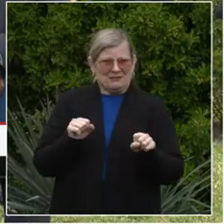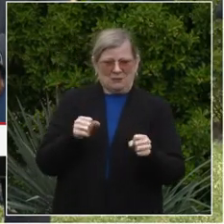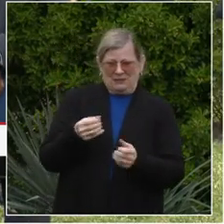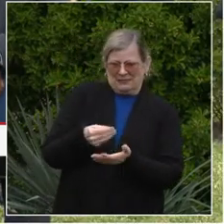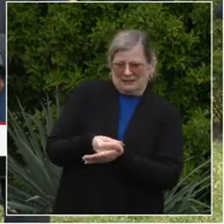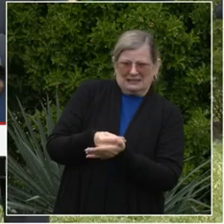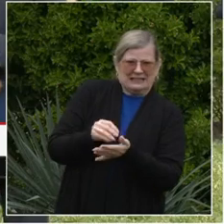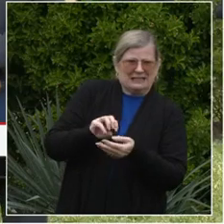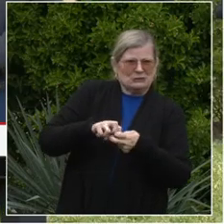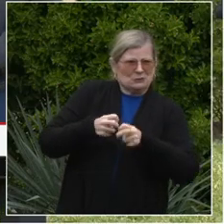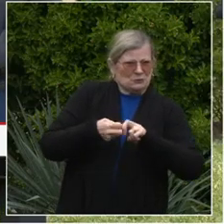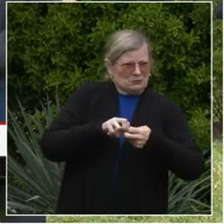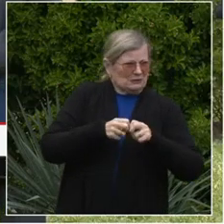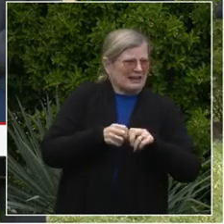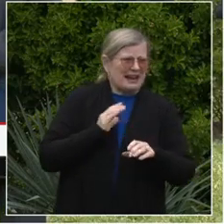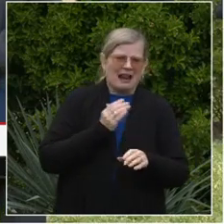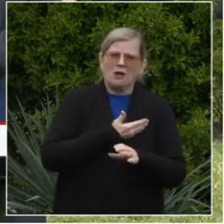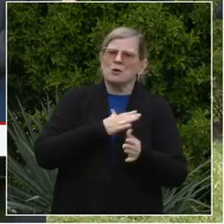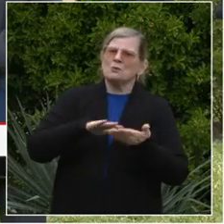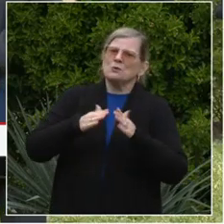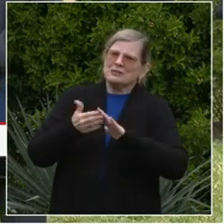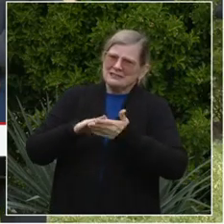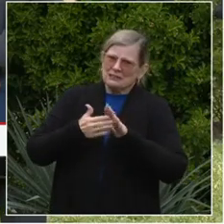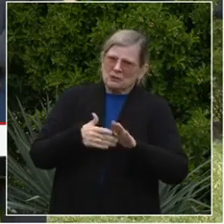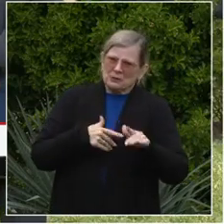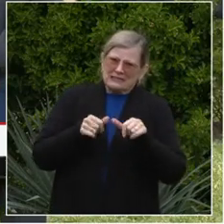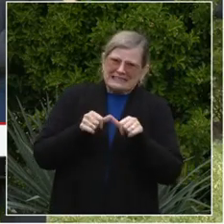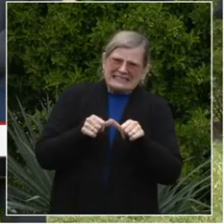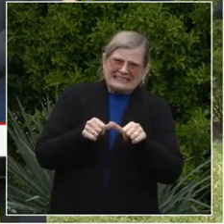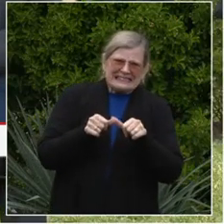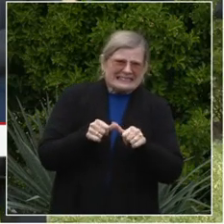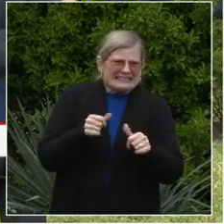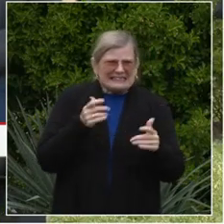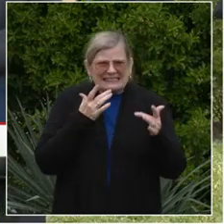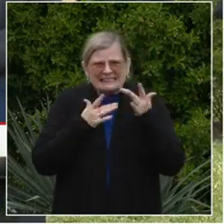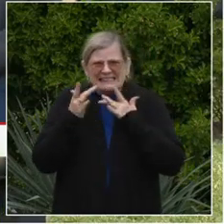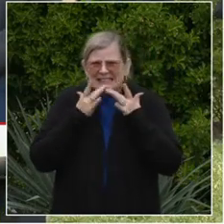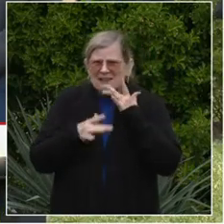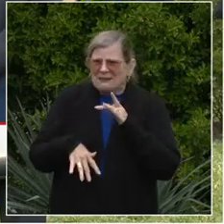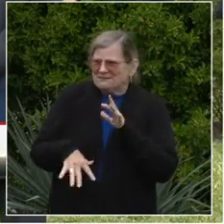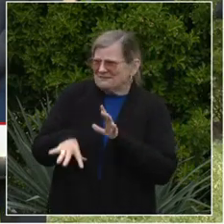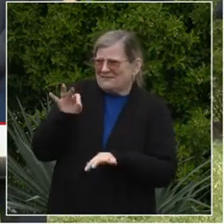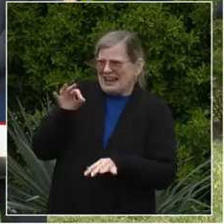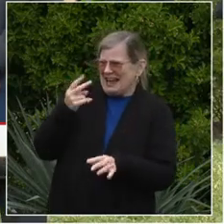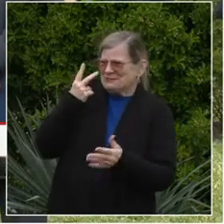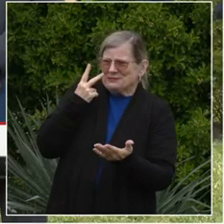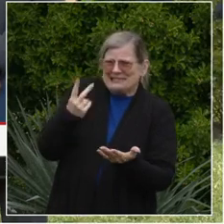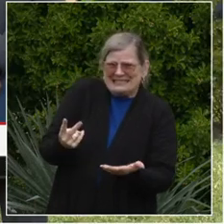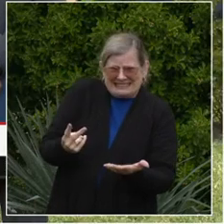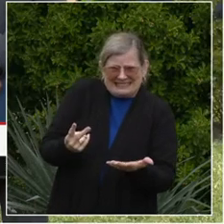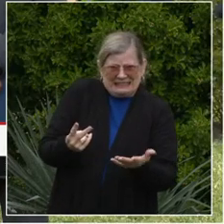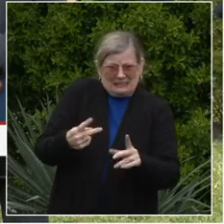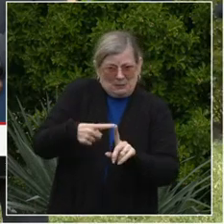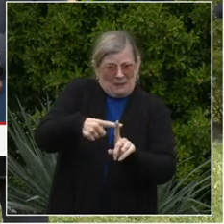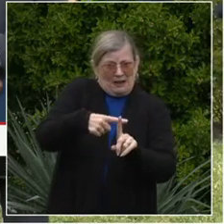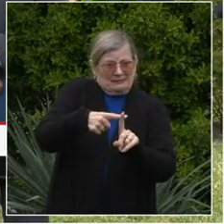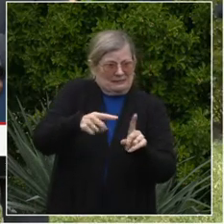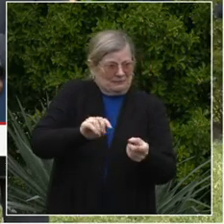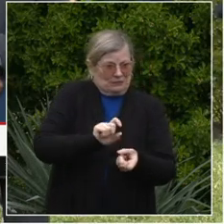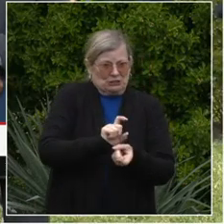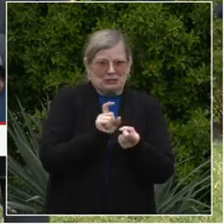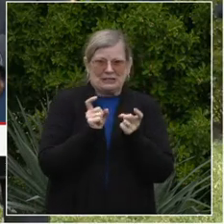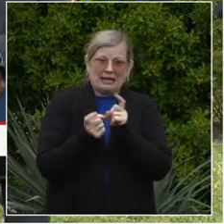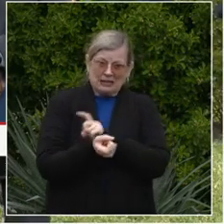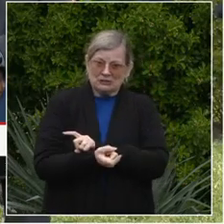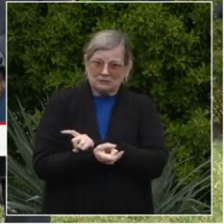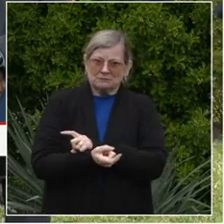community. And we need to keep pushing on all fronts until we see a positive change. As I shared last week, we